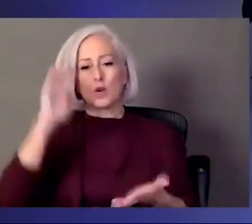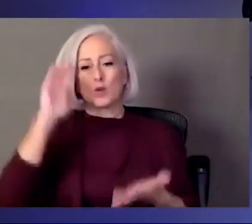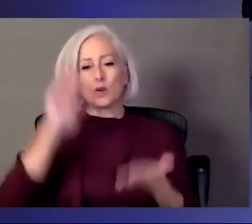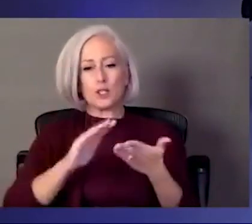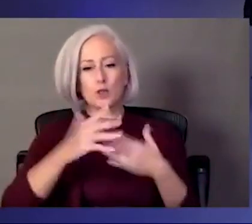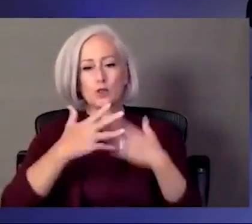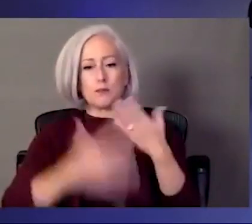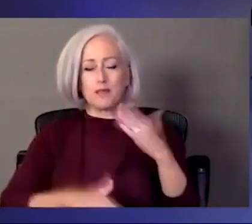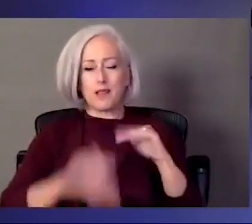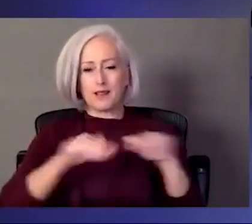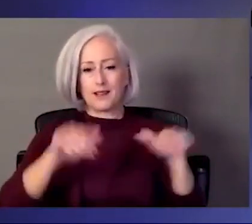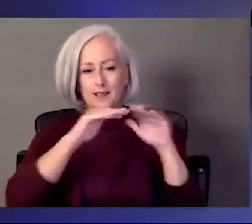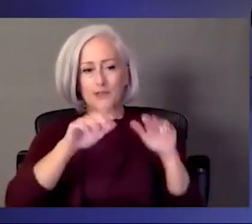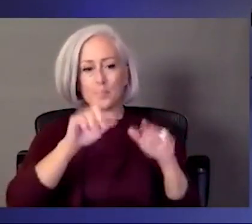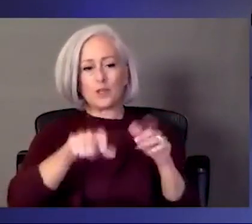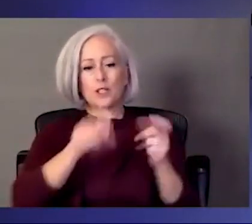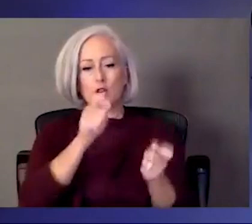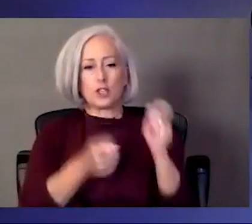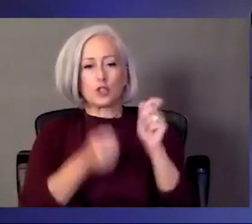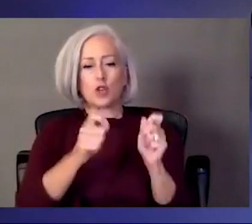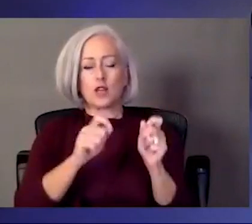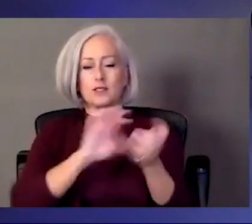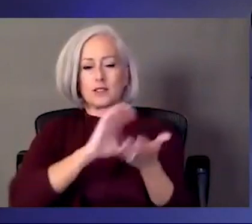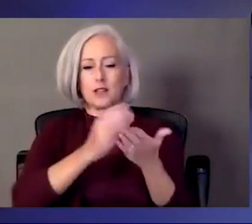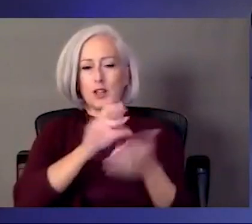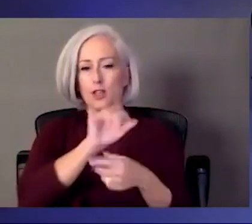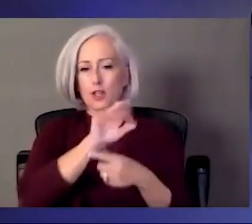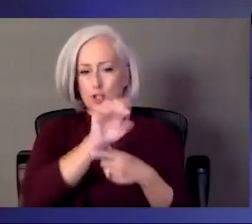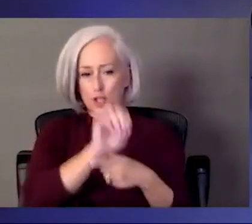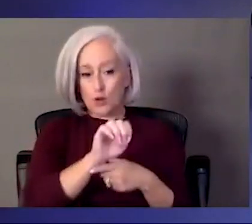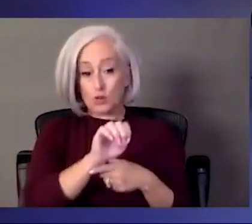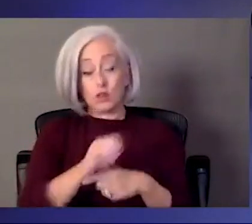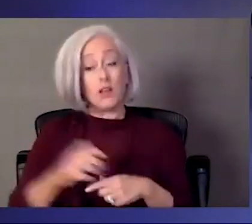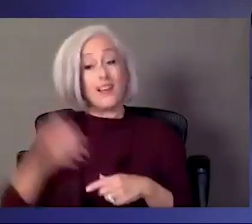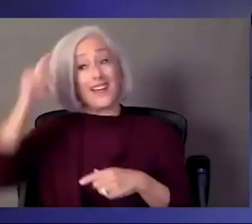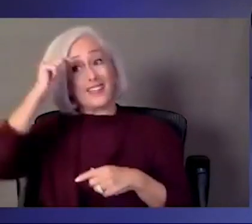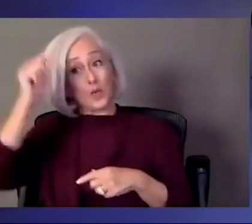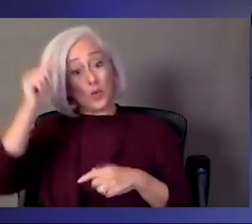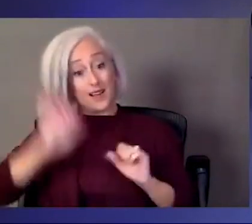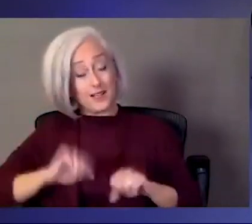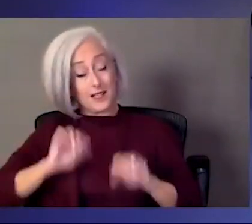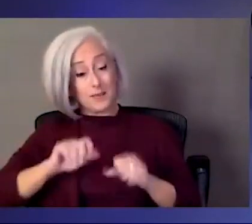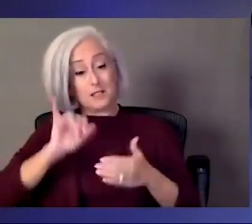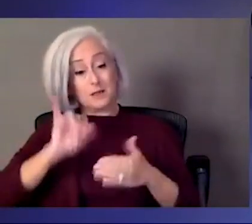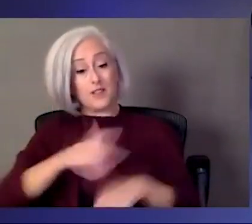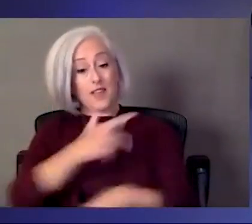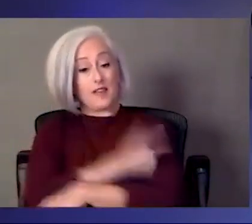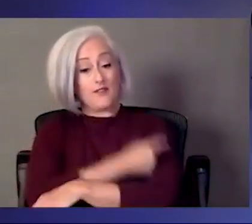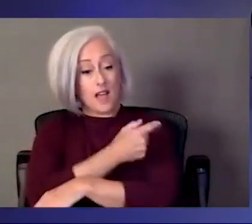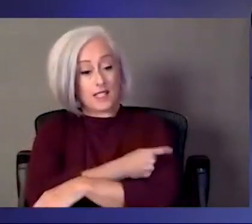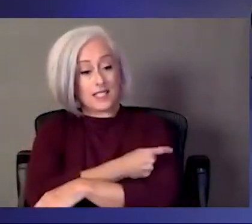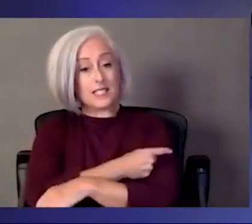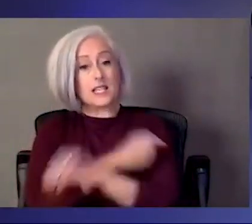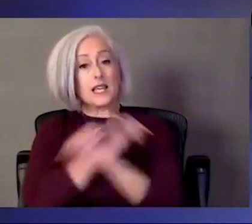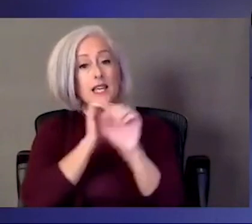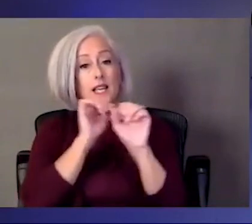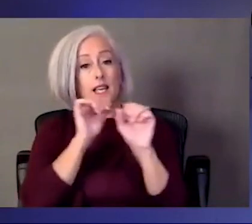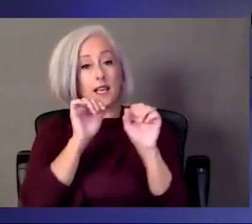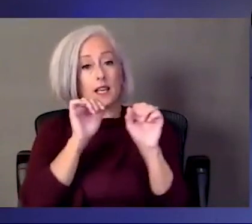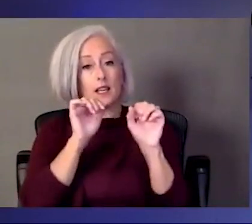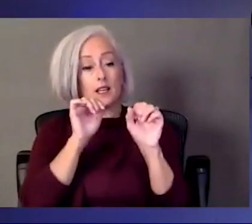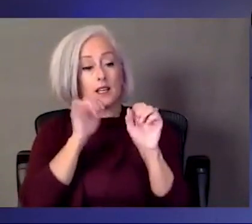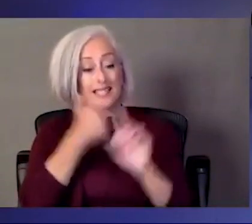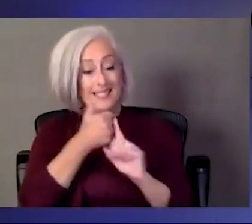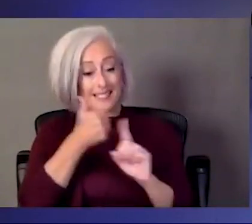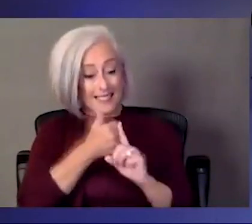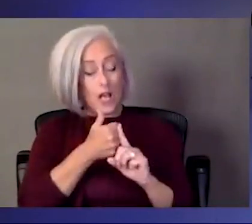on that basis. Is it possible, theoretically possible, that a vaccination in and of itself could